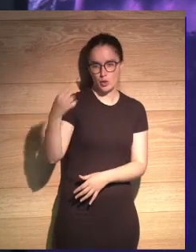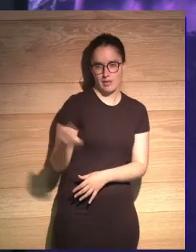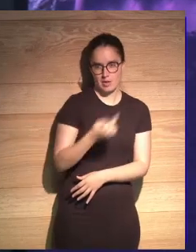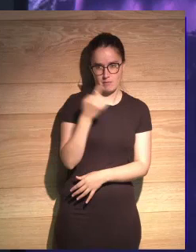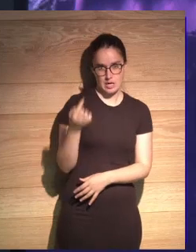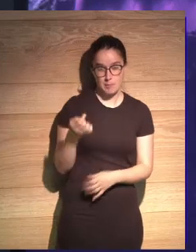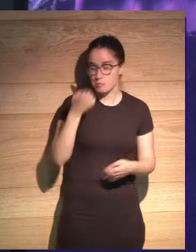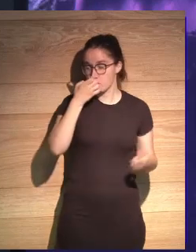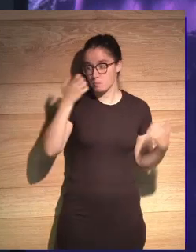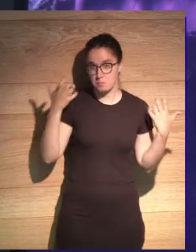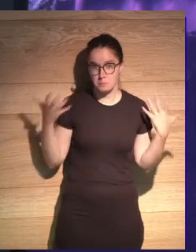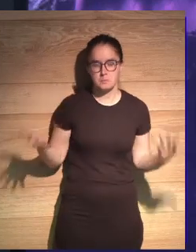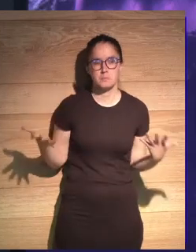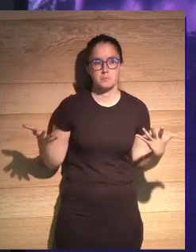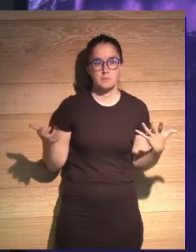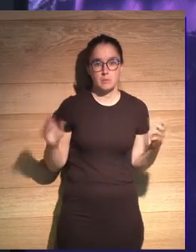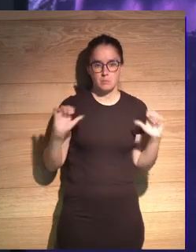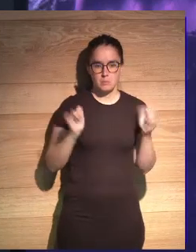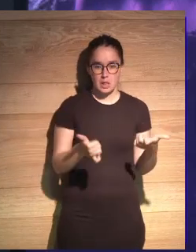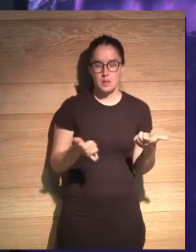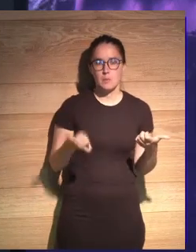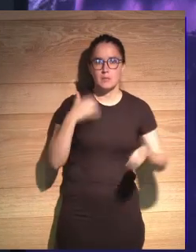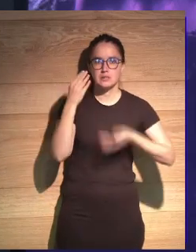from 2nd, 4th, and 6th grade.